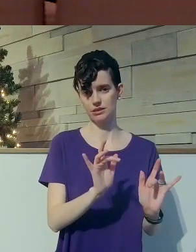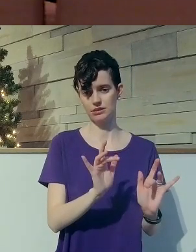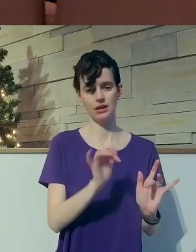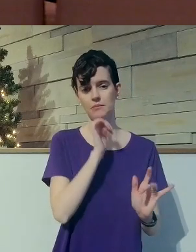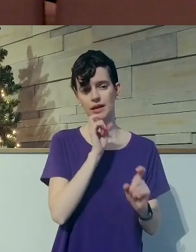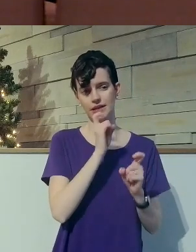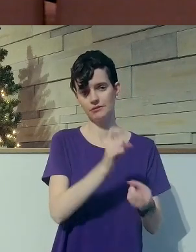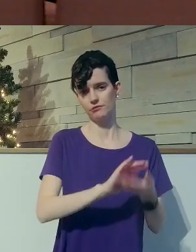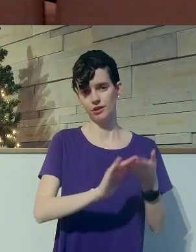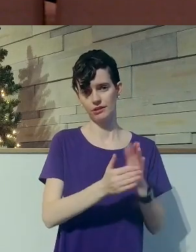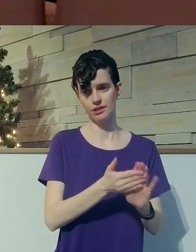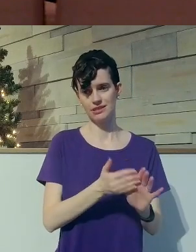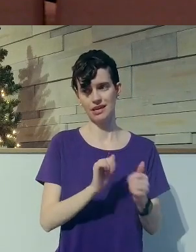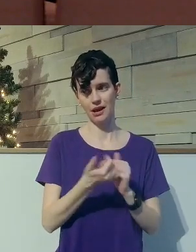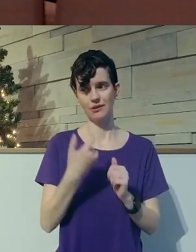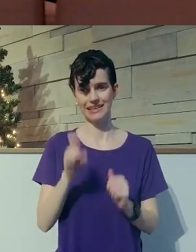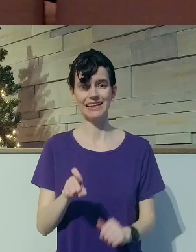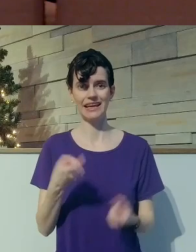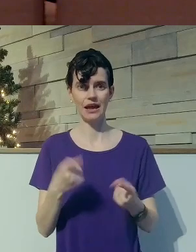isn't extending forgiveness the way I should.